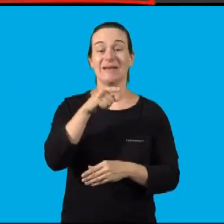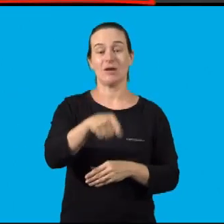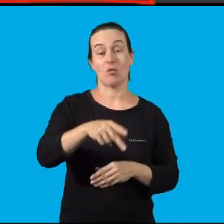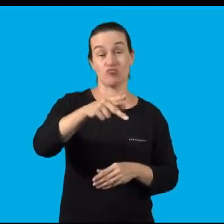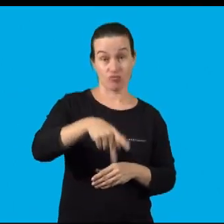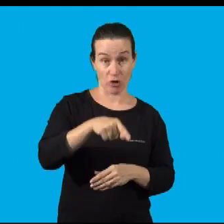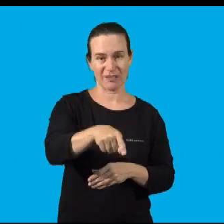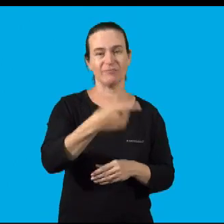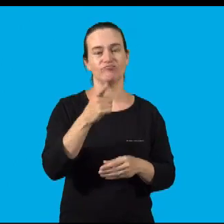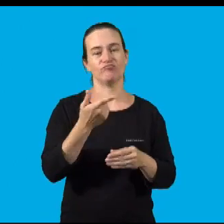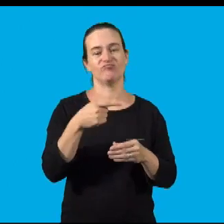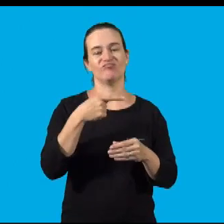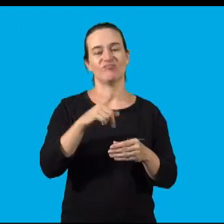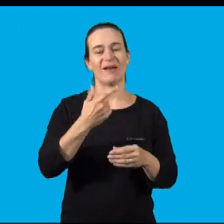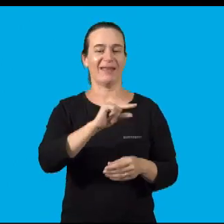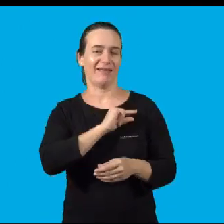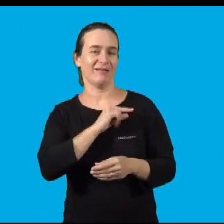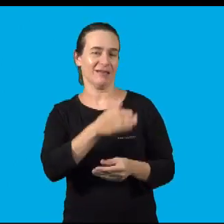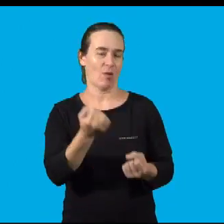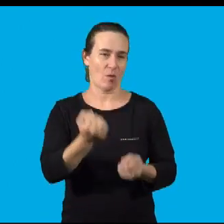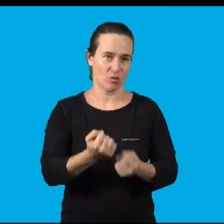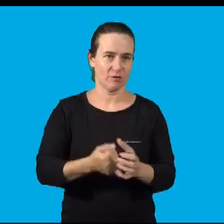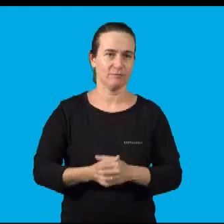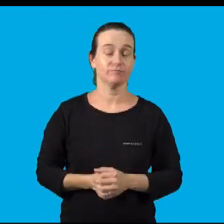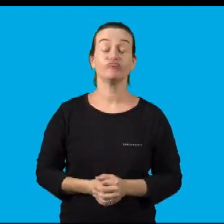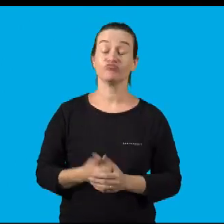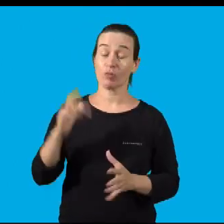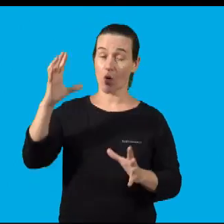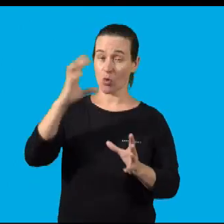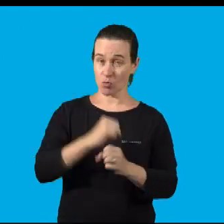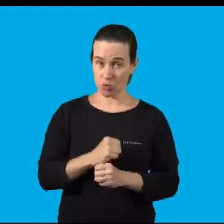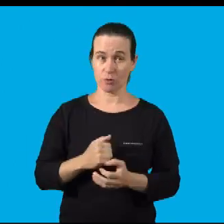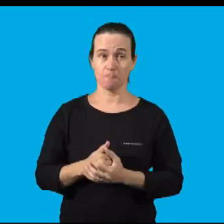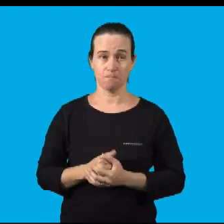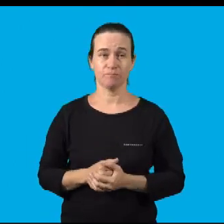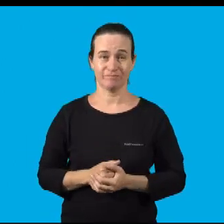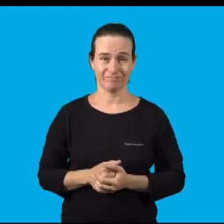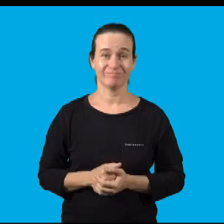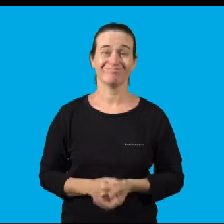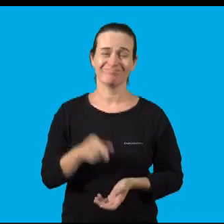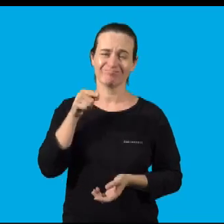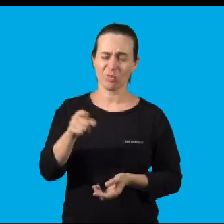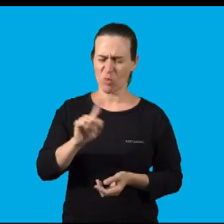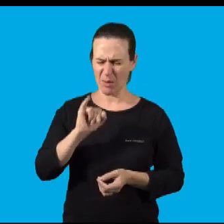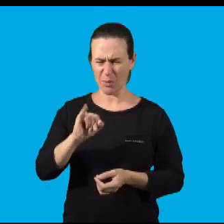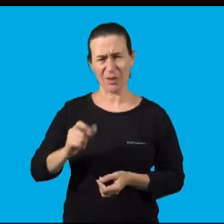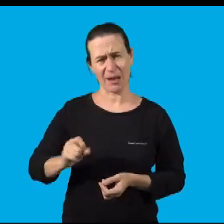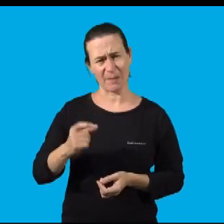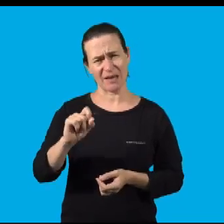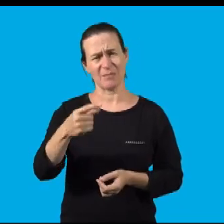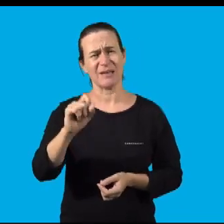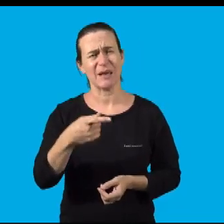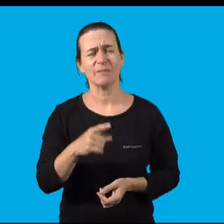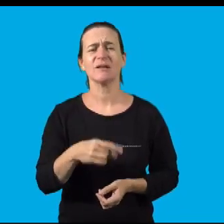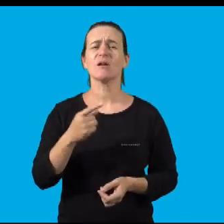at the conclusion. Remember, no new ideas. In conclusion, the tragedy that ensues is caused by